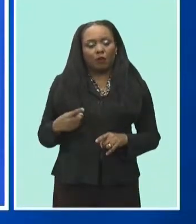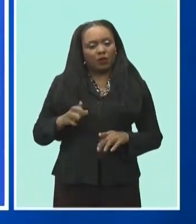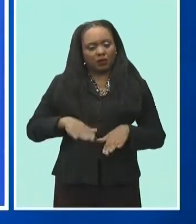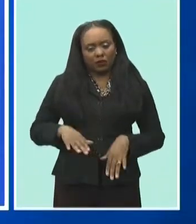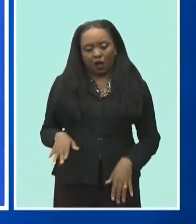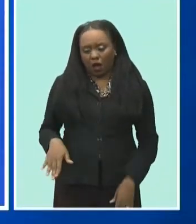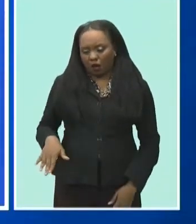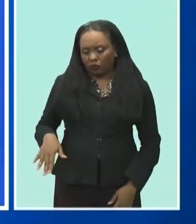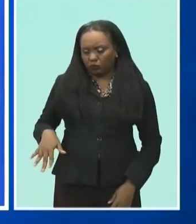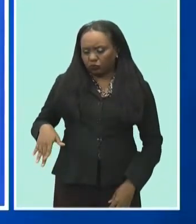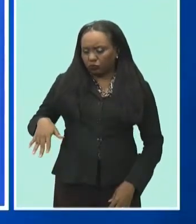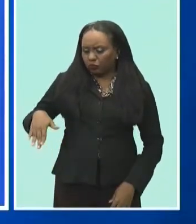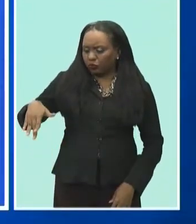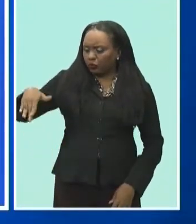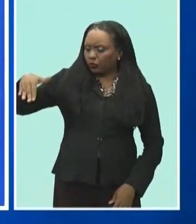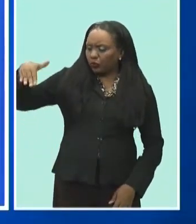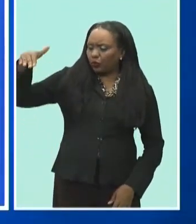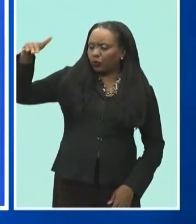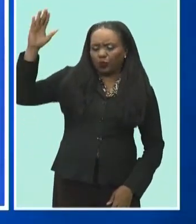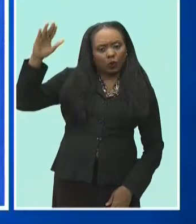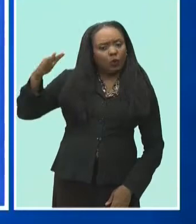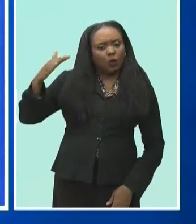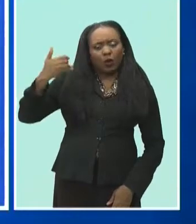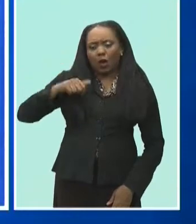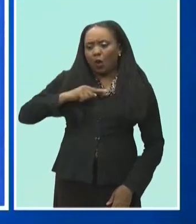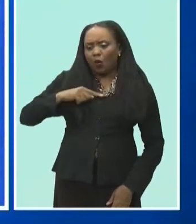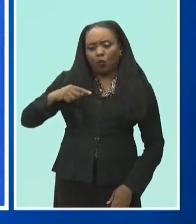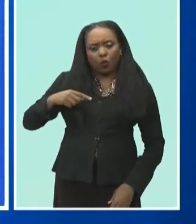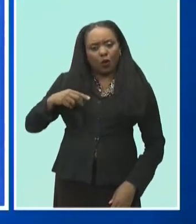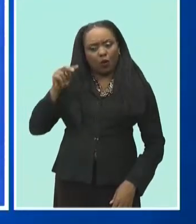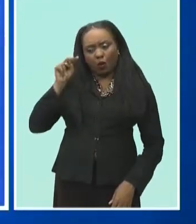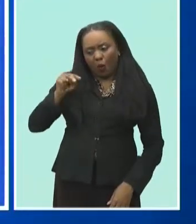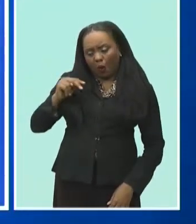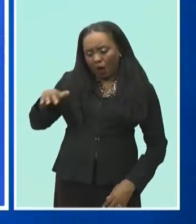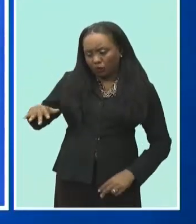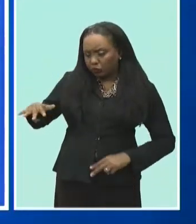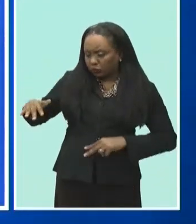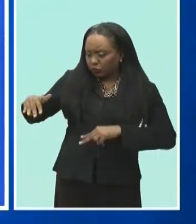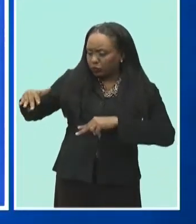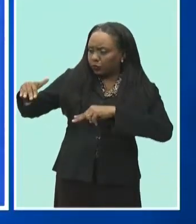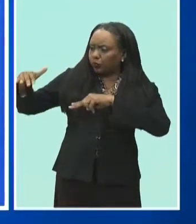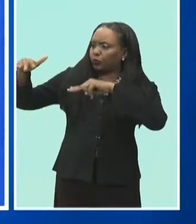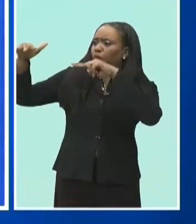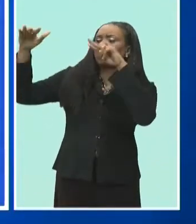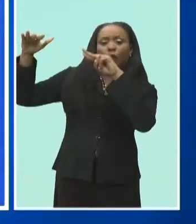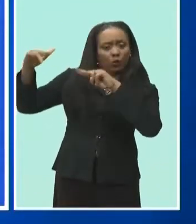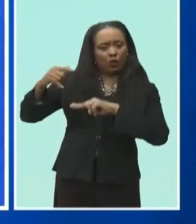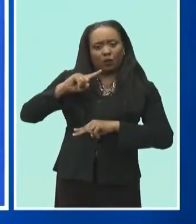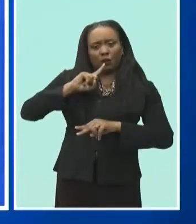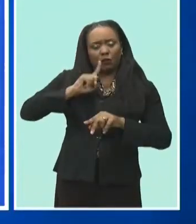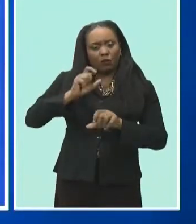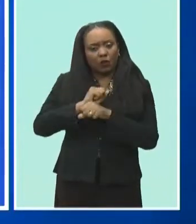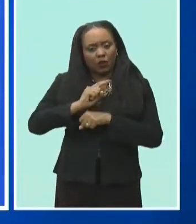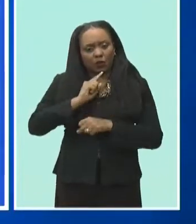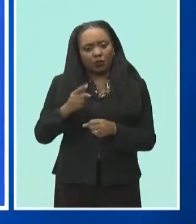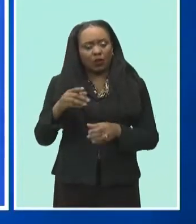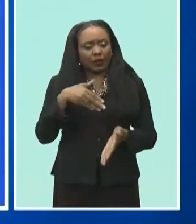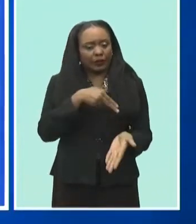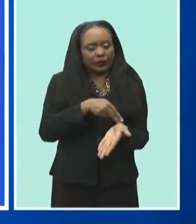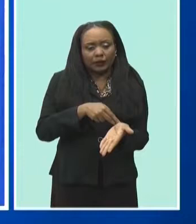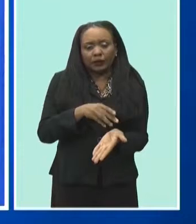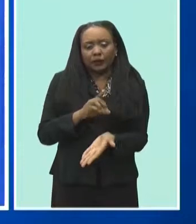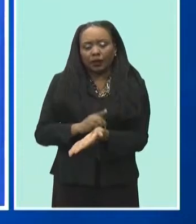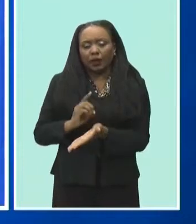development assessments, and those who are overweight or obese are counseled and supported by healthcare staff, including our nurses, doctors,